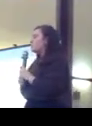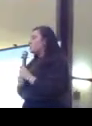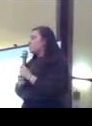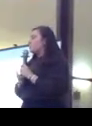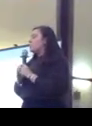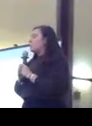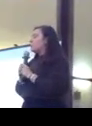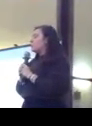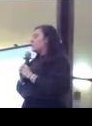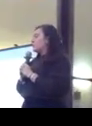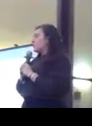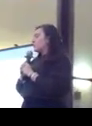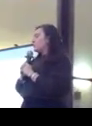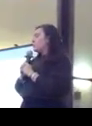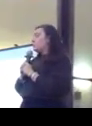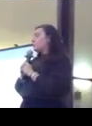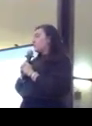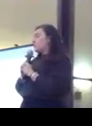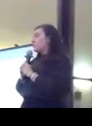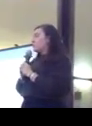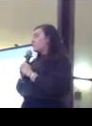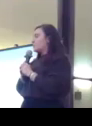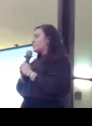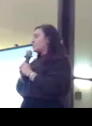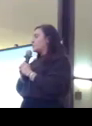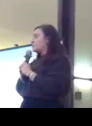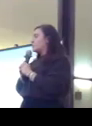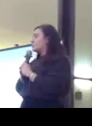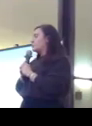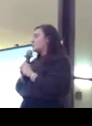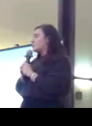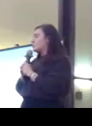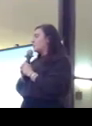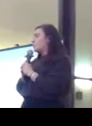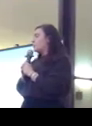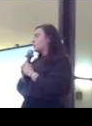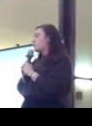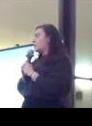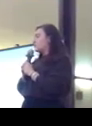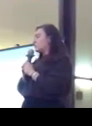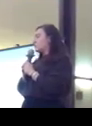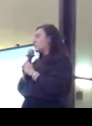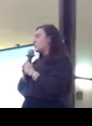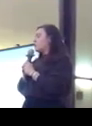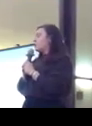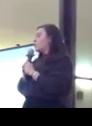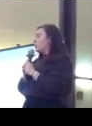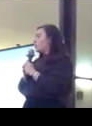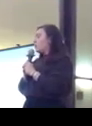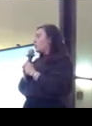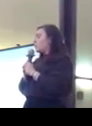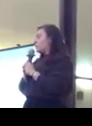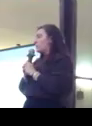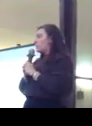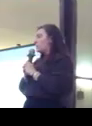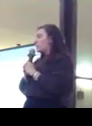Transportation mobility vision, we envision a connected, people first transportation system where streets are safe, beautiful, and accessible. Our